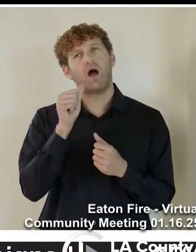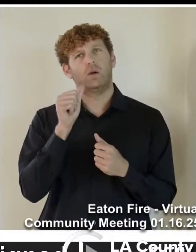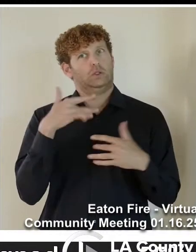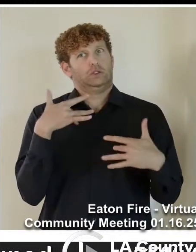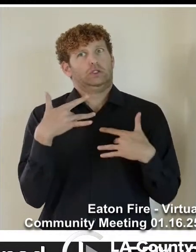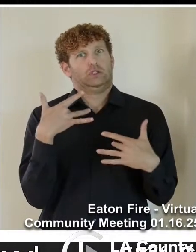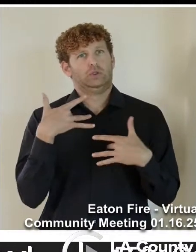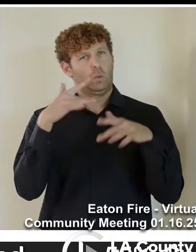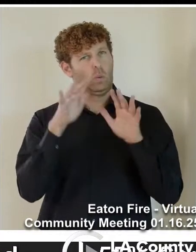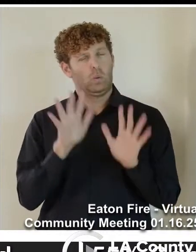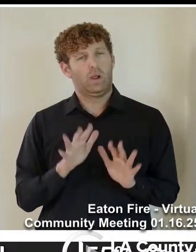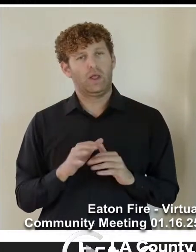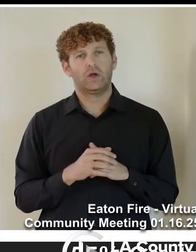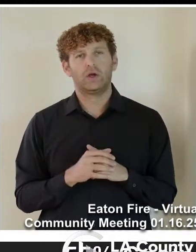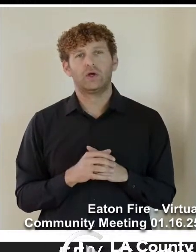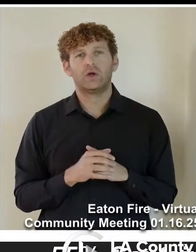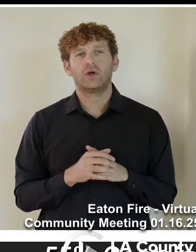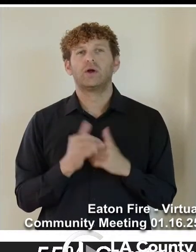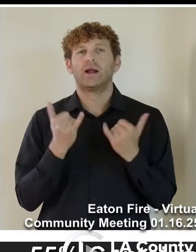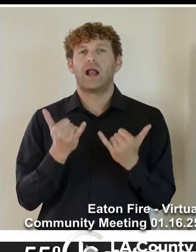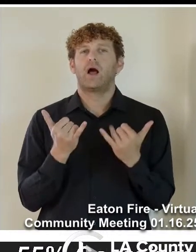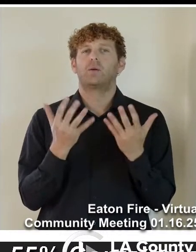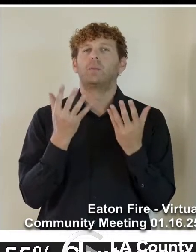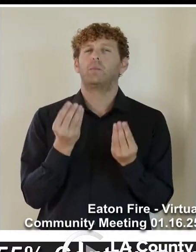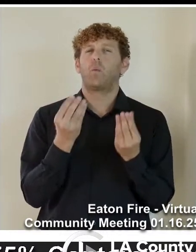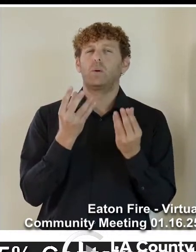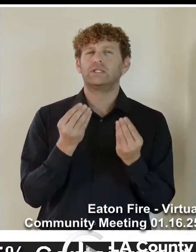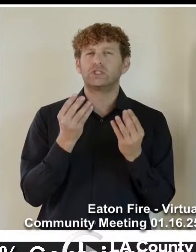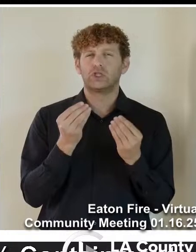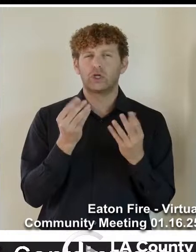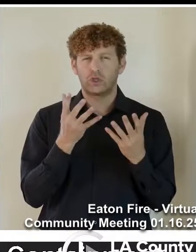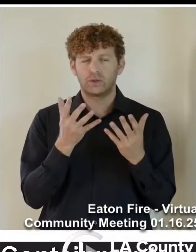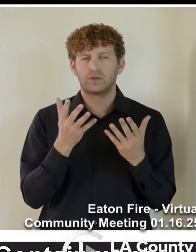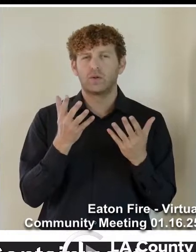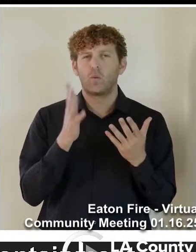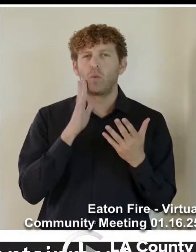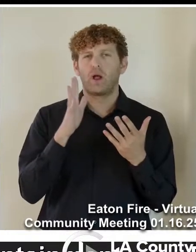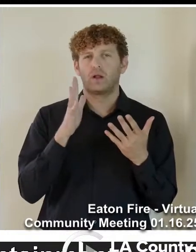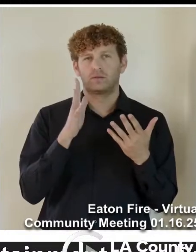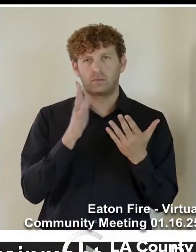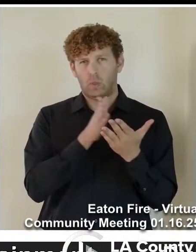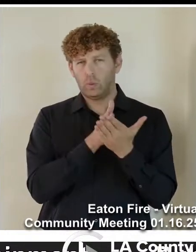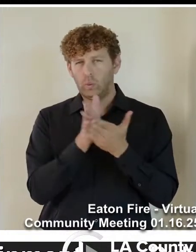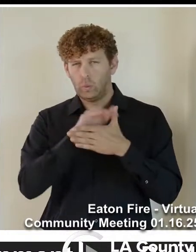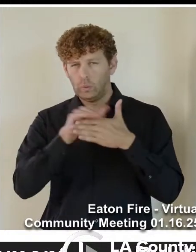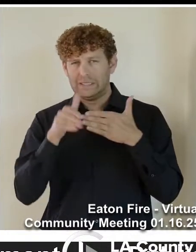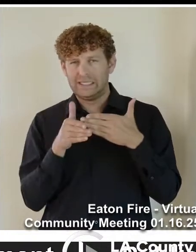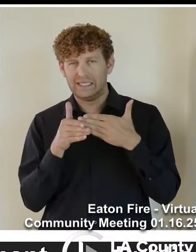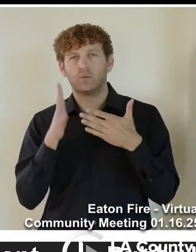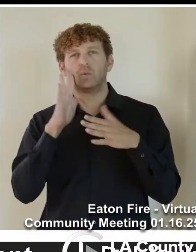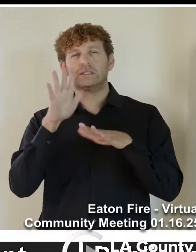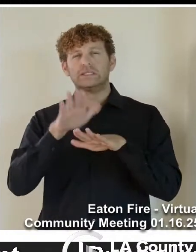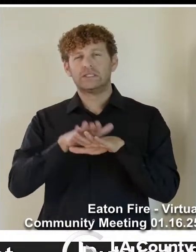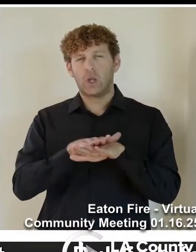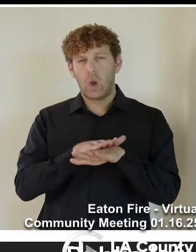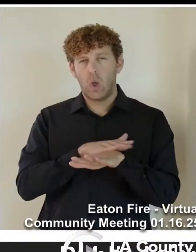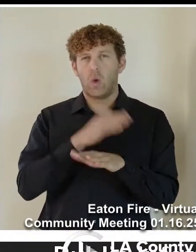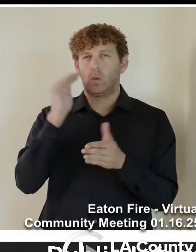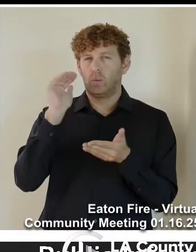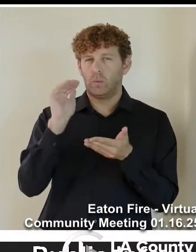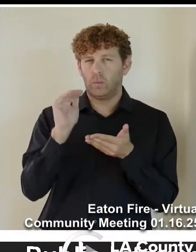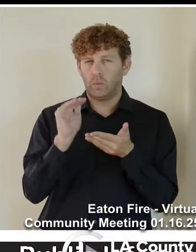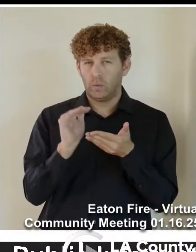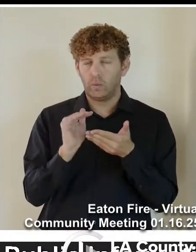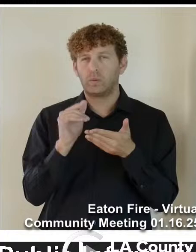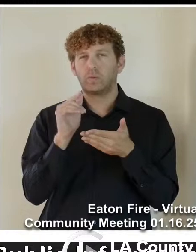more moist marine pattern is going to continue through the weekend, but it's going to slowly break down as we head into next Monday. There's already very